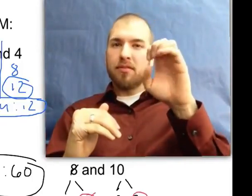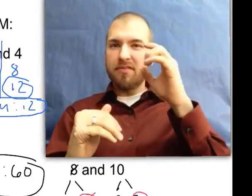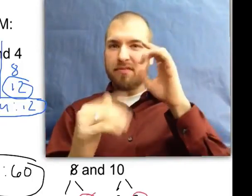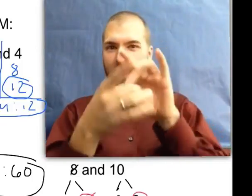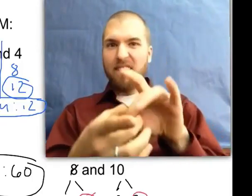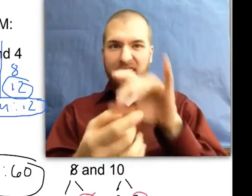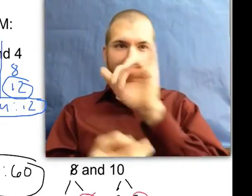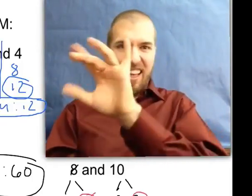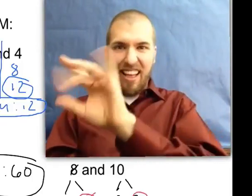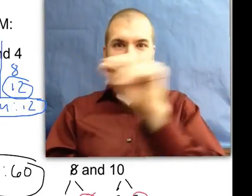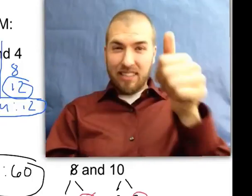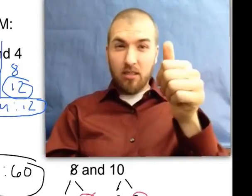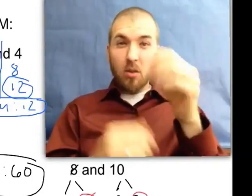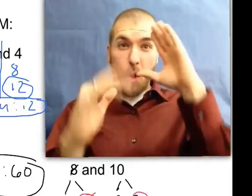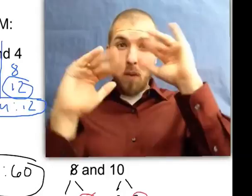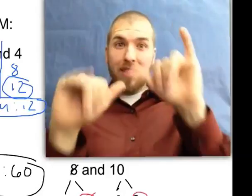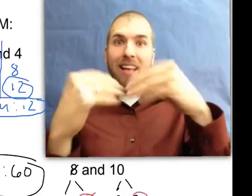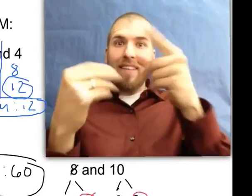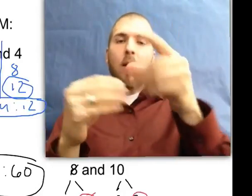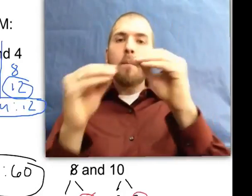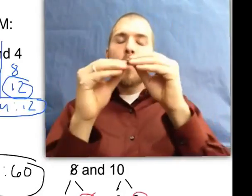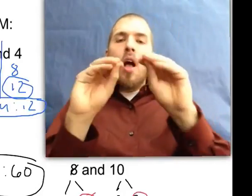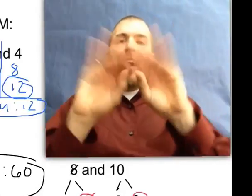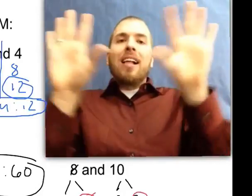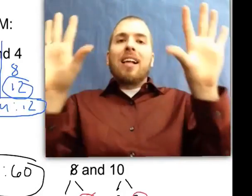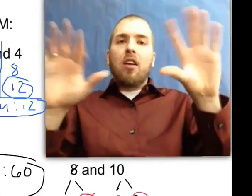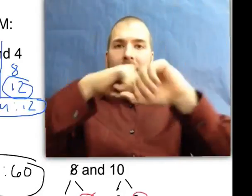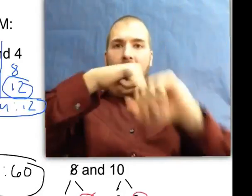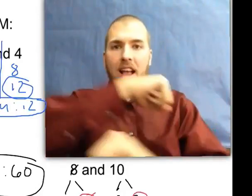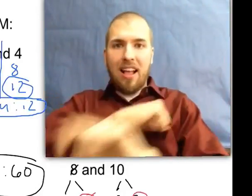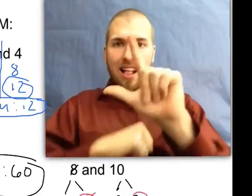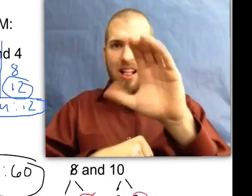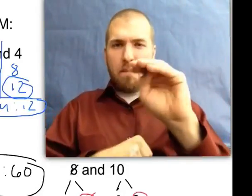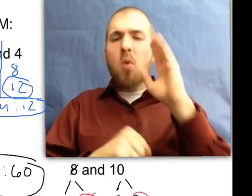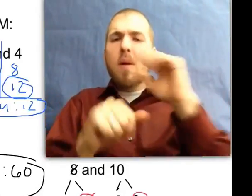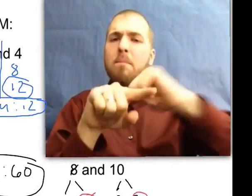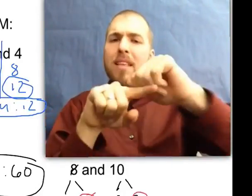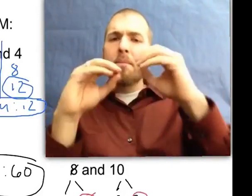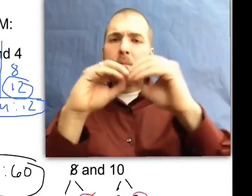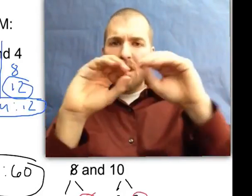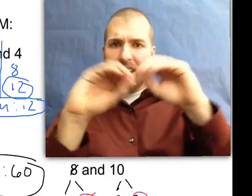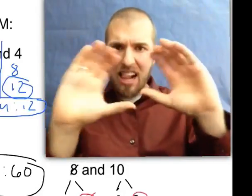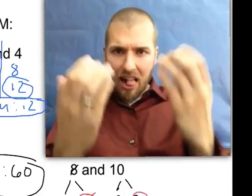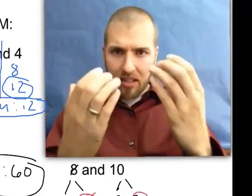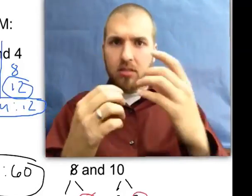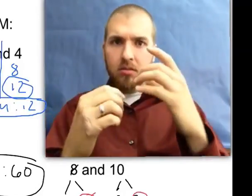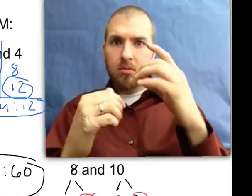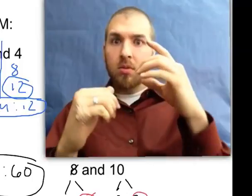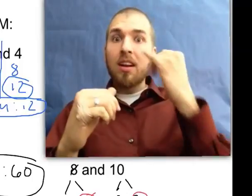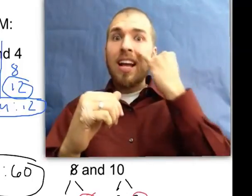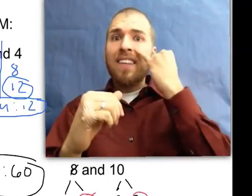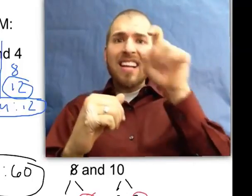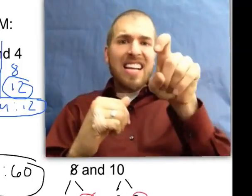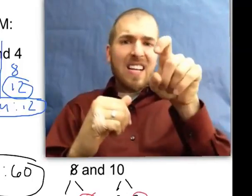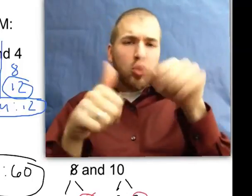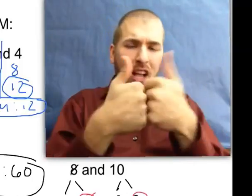least common multiple is 40. But sometimes it's easier to use the factoring method. So